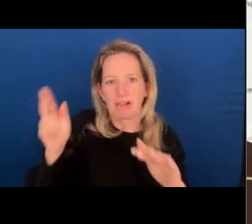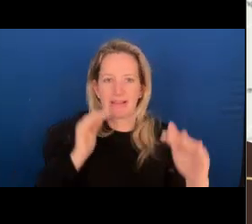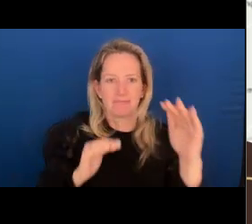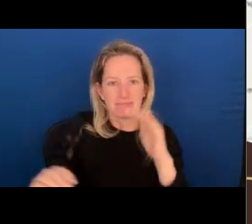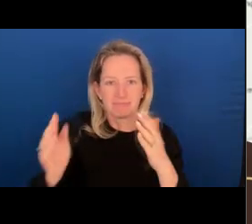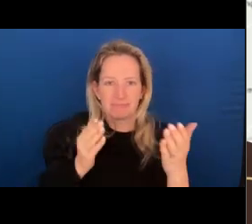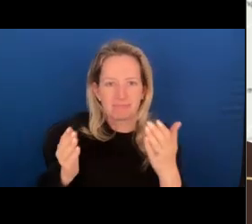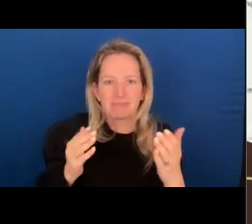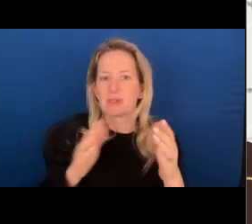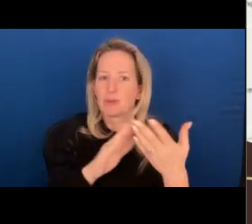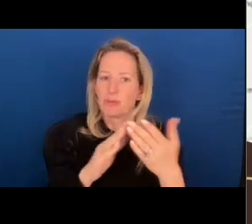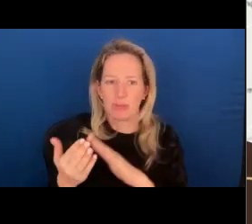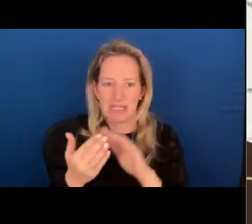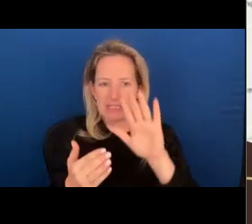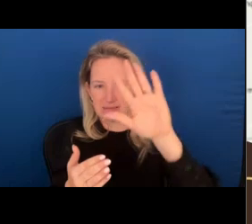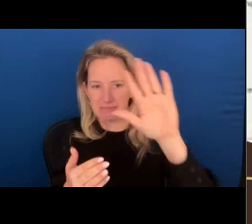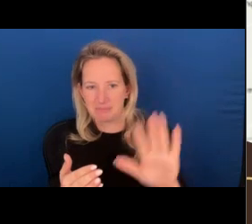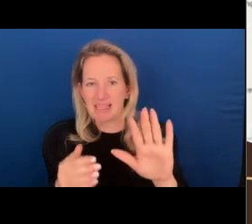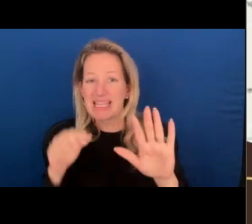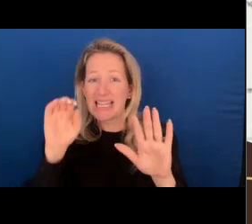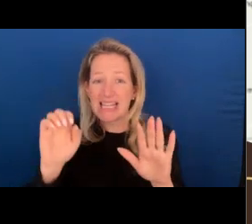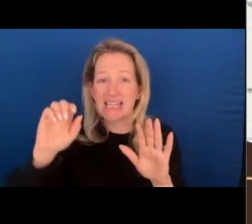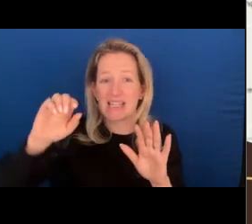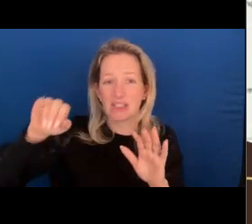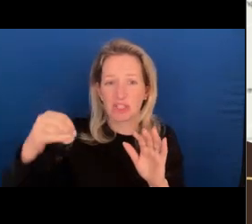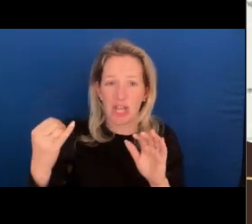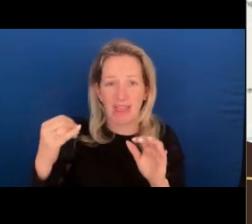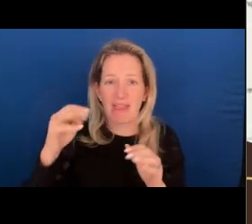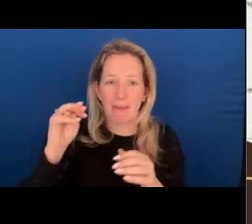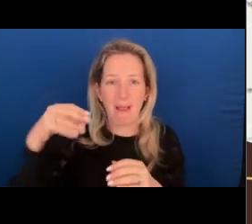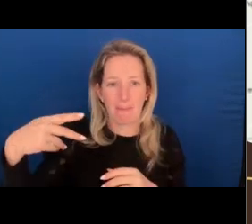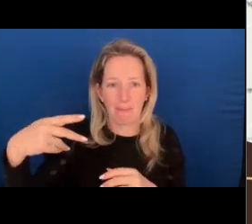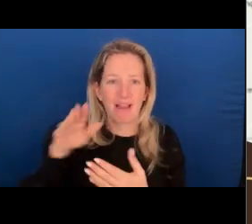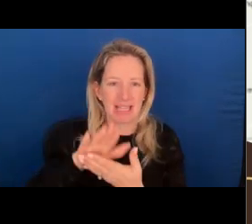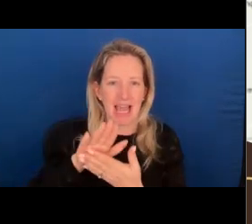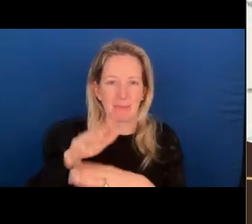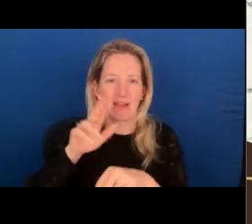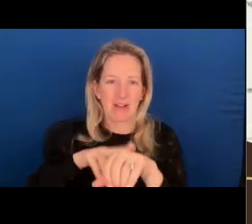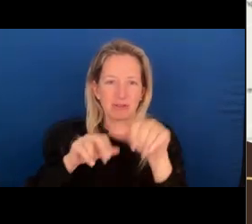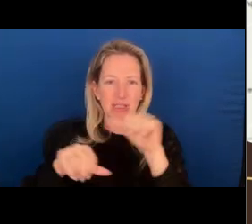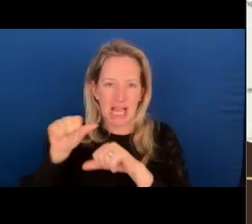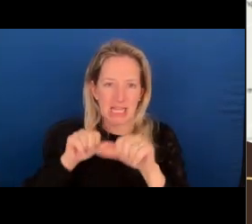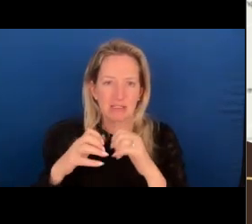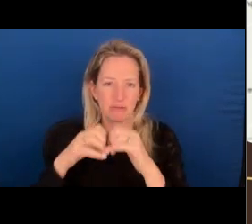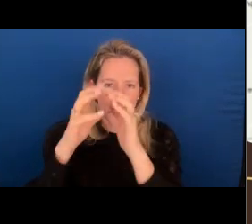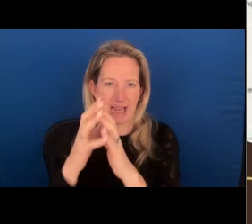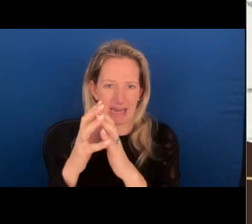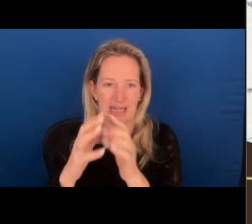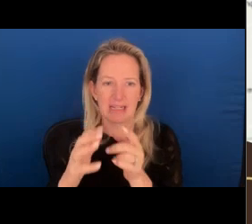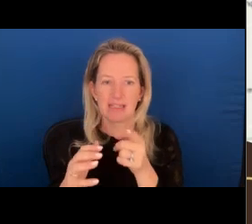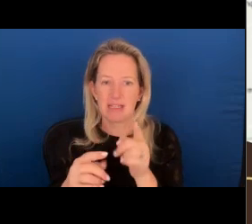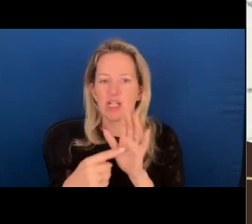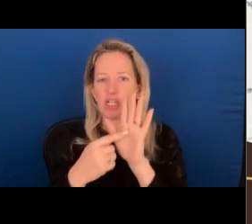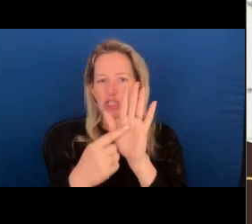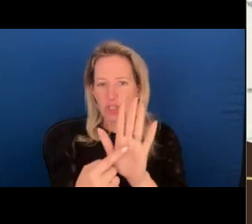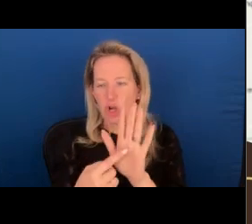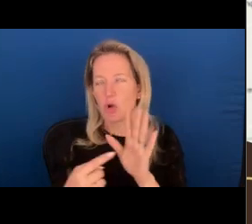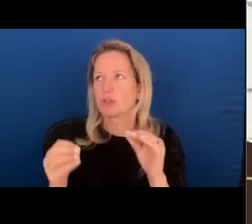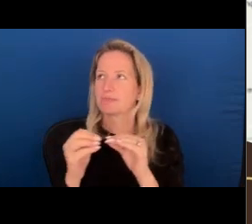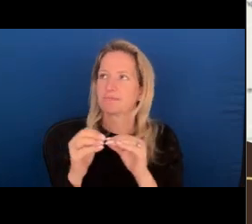is, it's an EJ map that the Academy created that highlights more socioeconomic